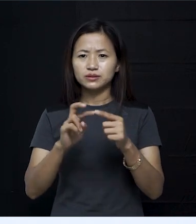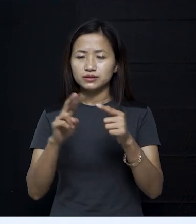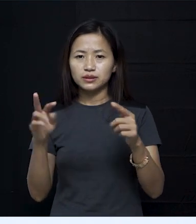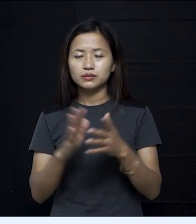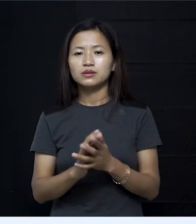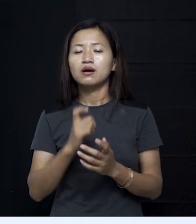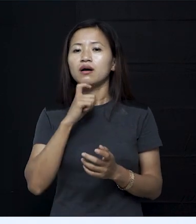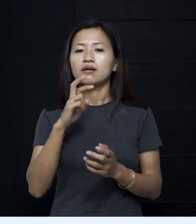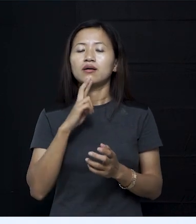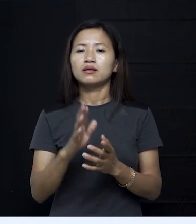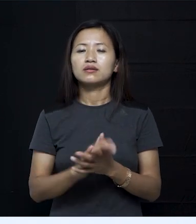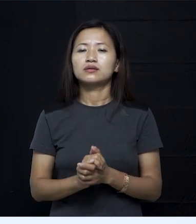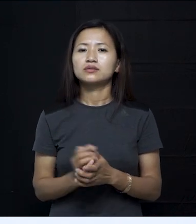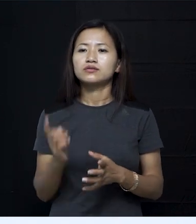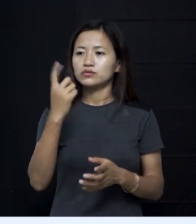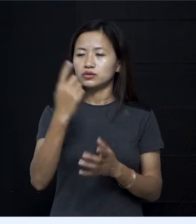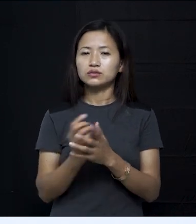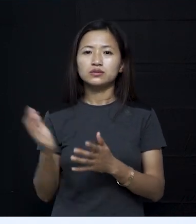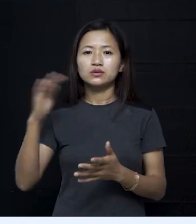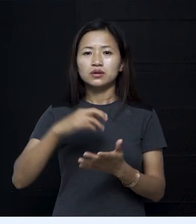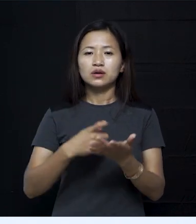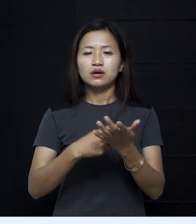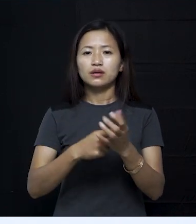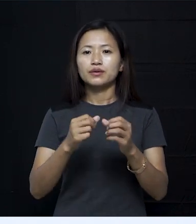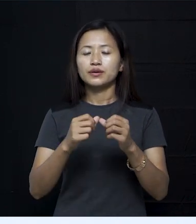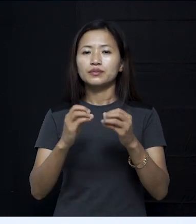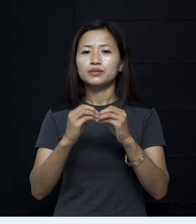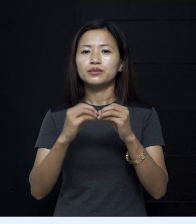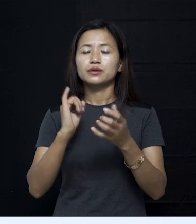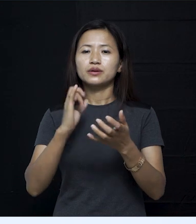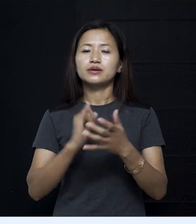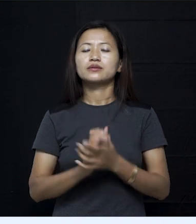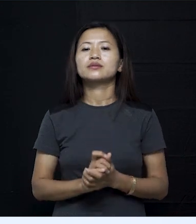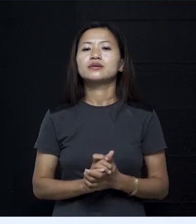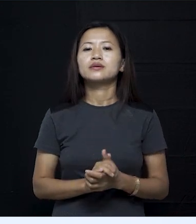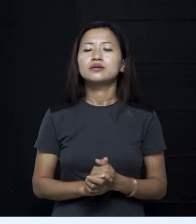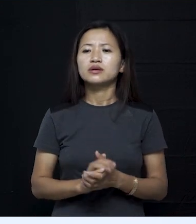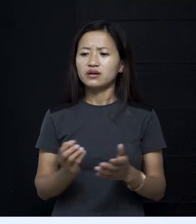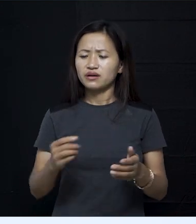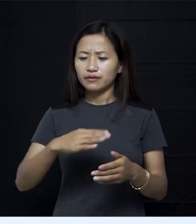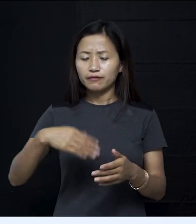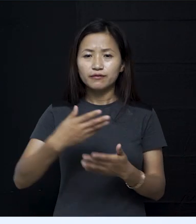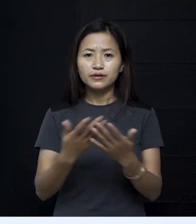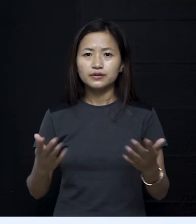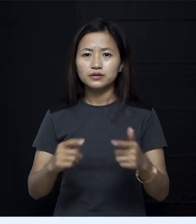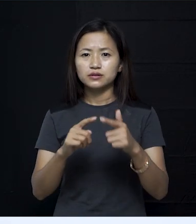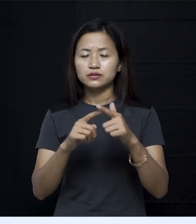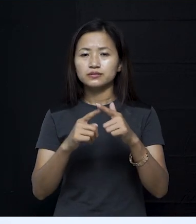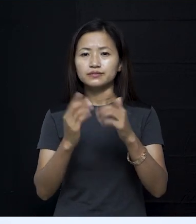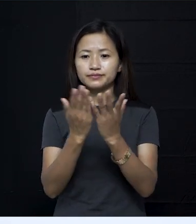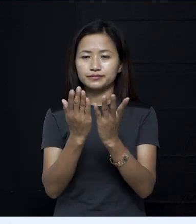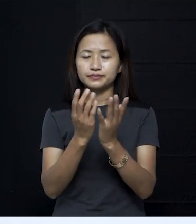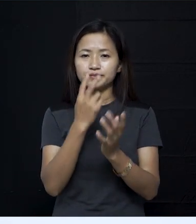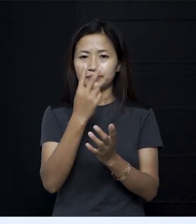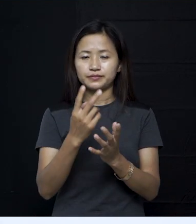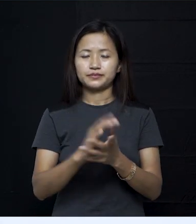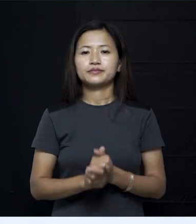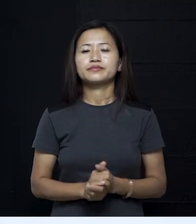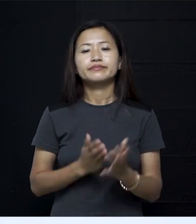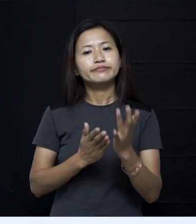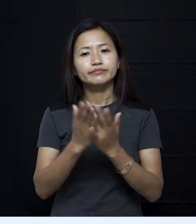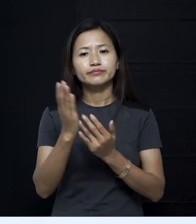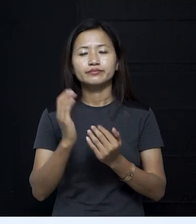okay, sugarcane, rubber, and so on. All these are called as cash crop. Okay, because as I've said, the farmers,